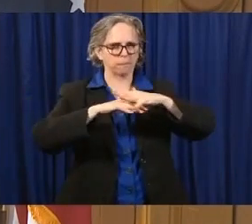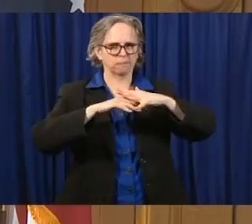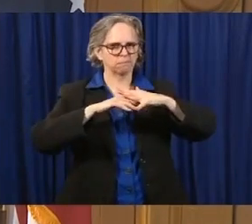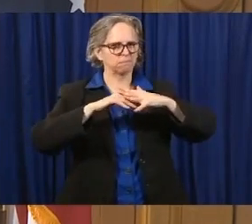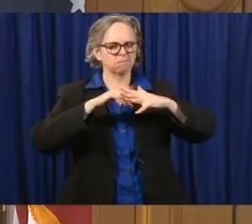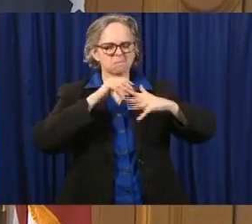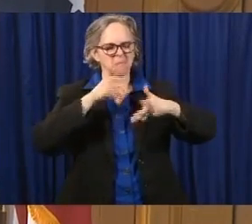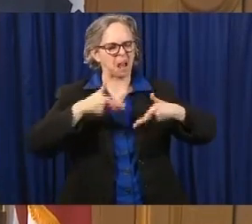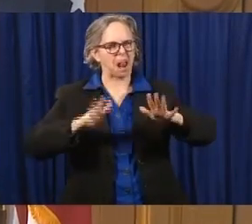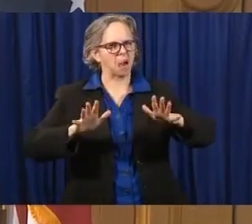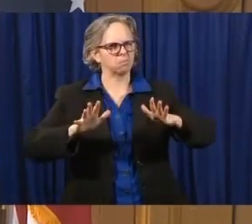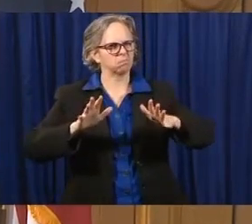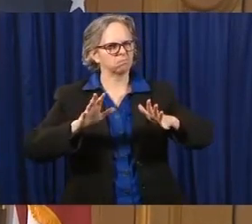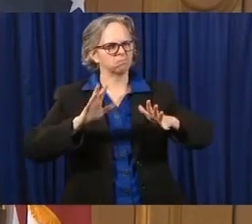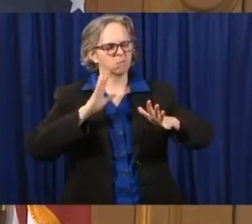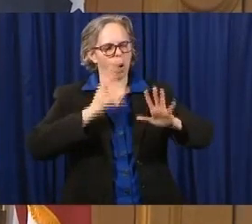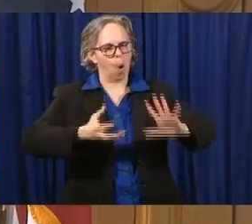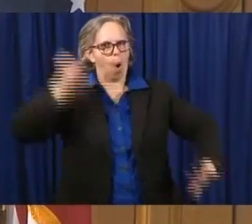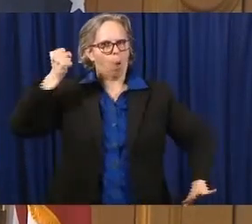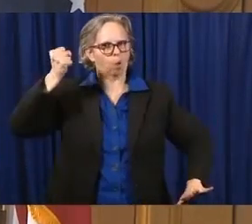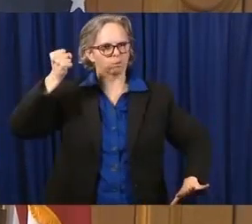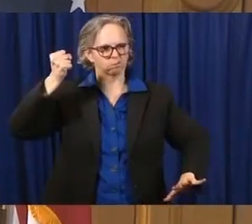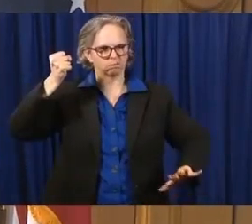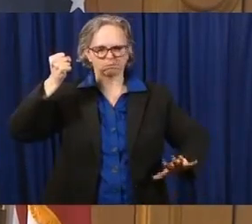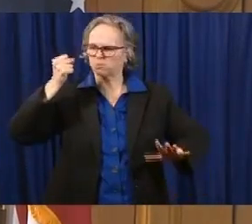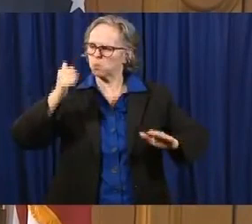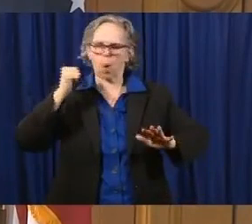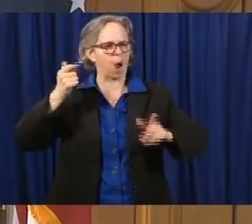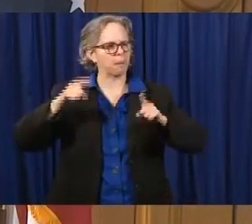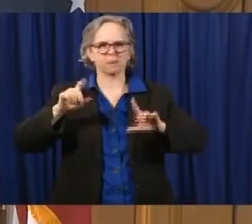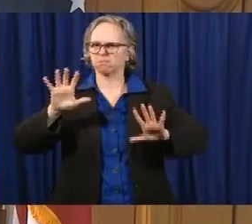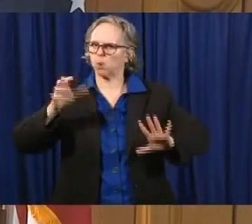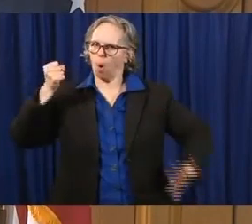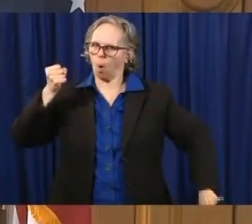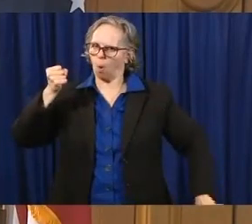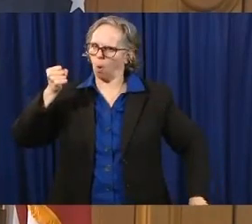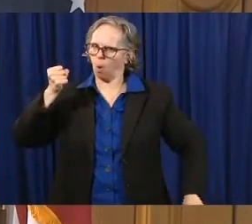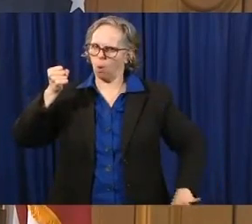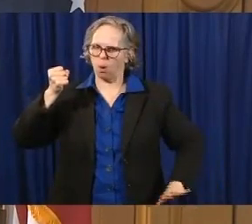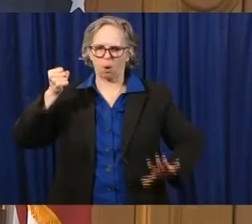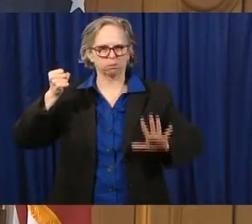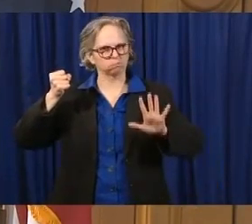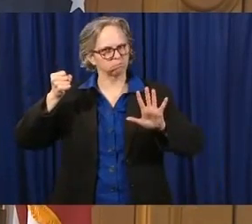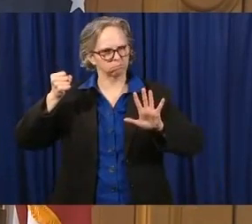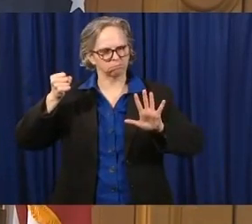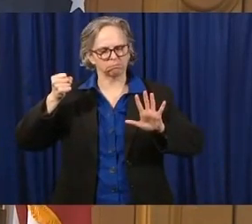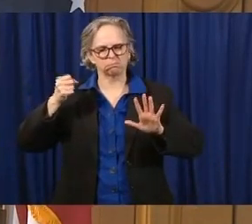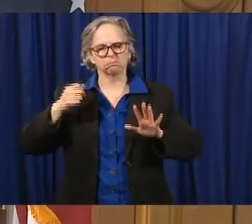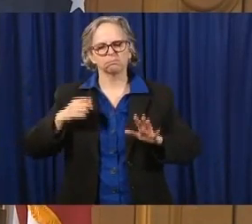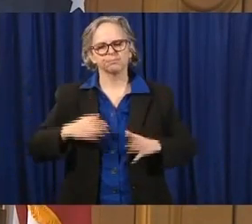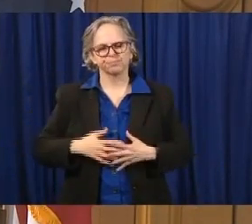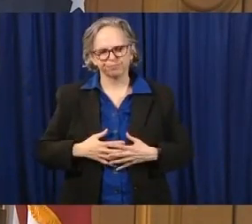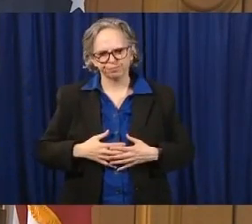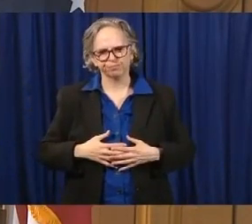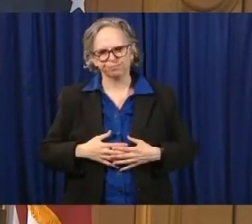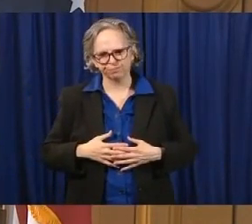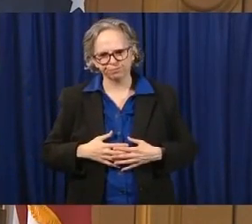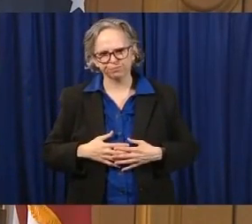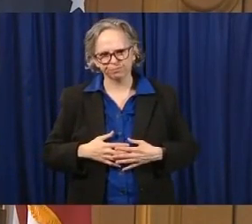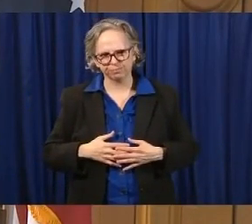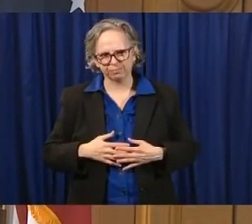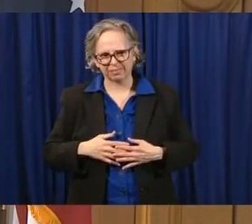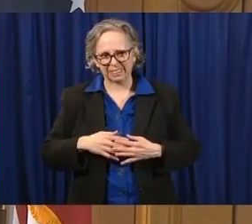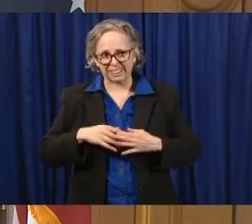okay, we should be doing that. And again, I think that it's not going to be what the states do,